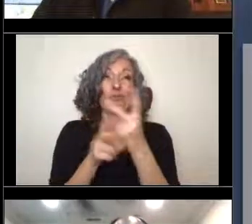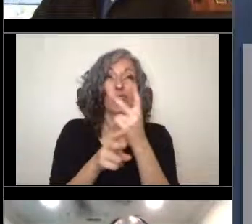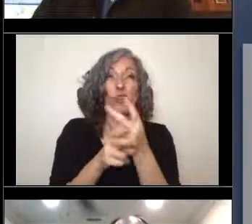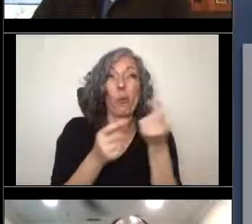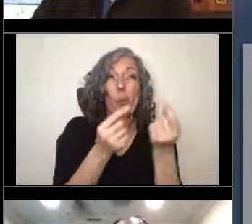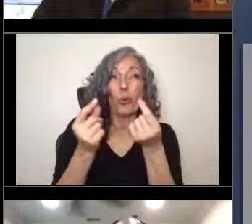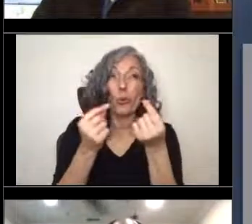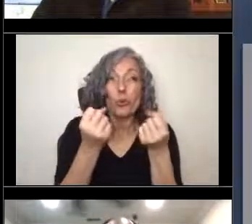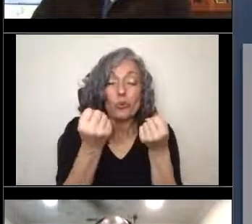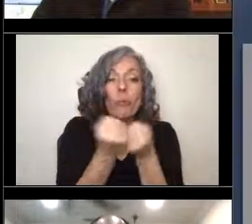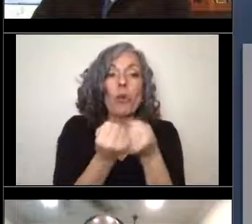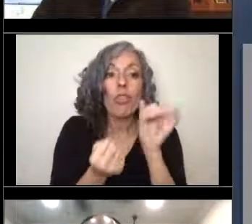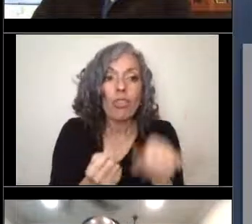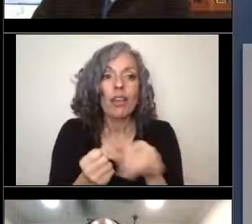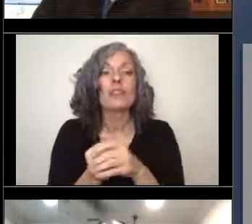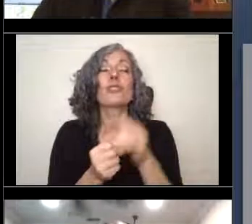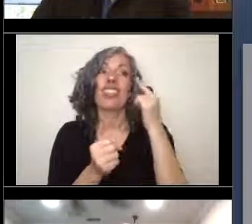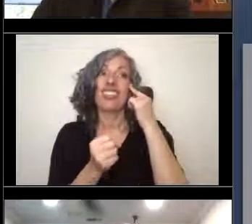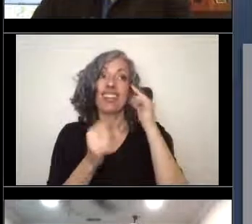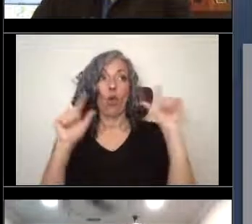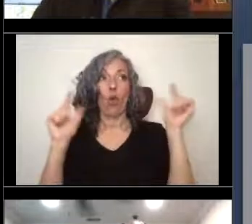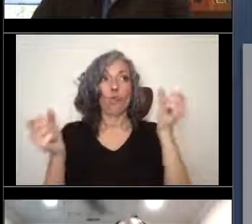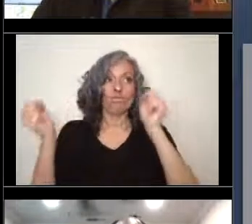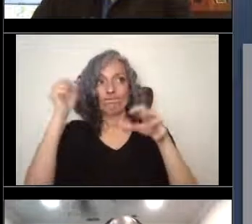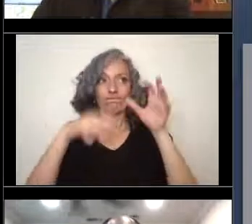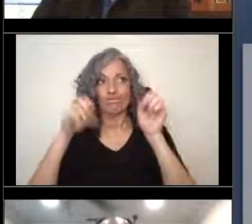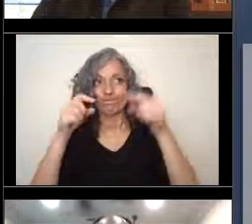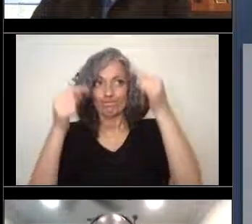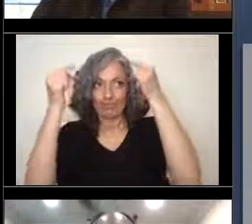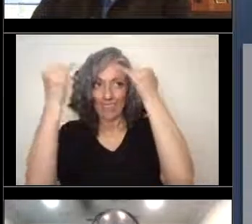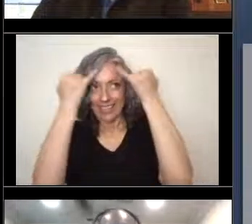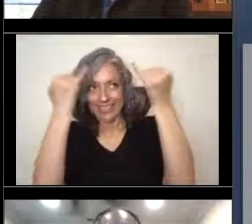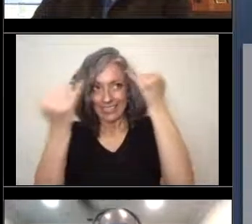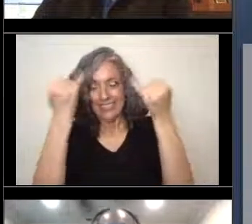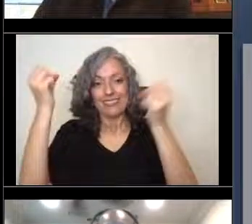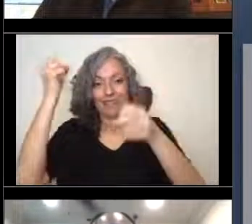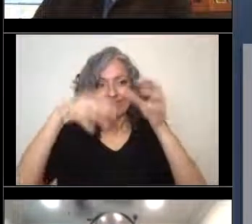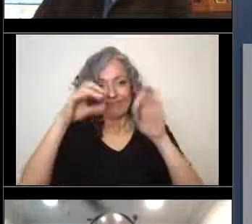the smart people in the room kind of brainstorming something to propose to us